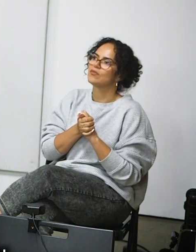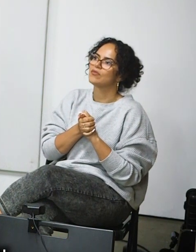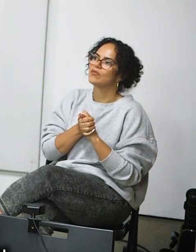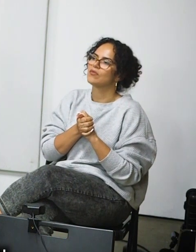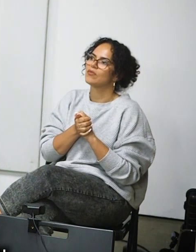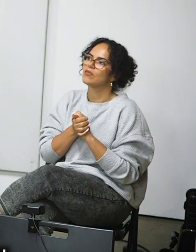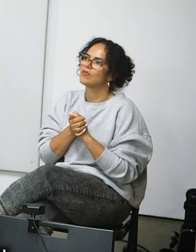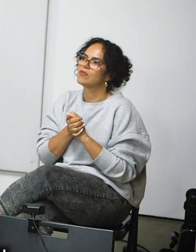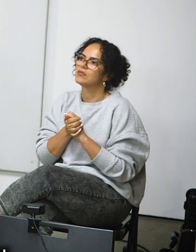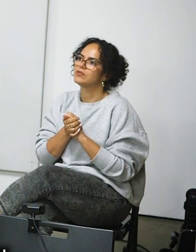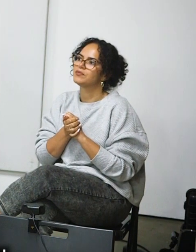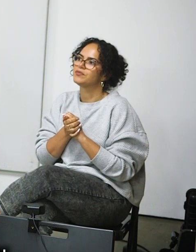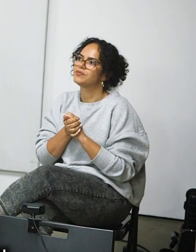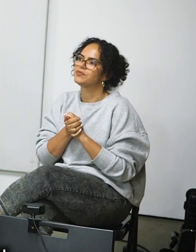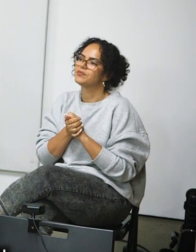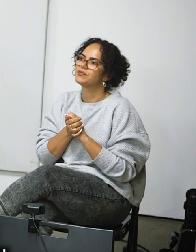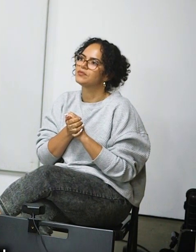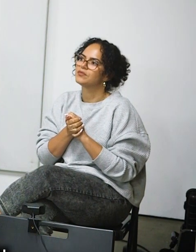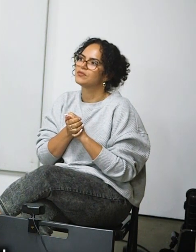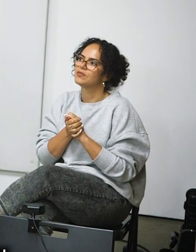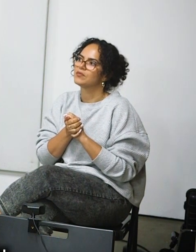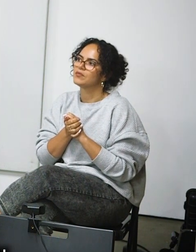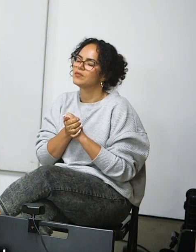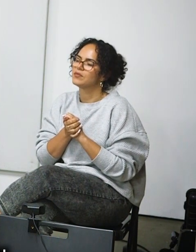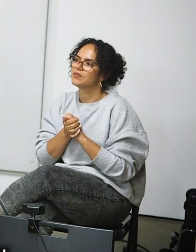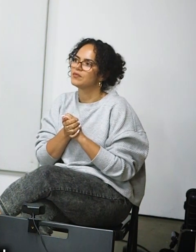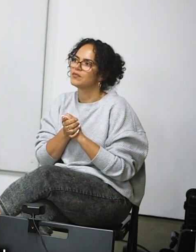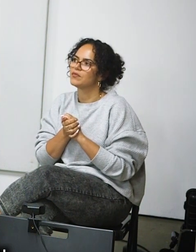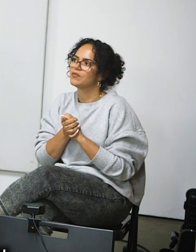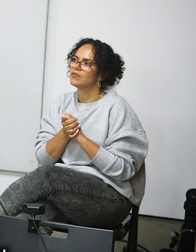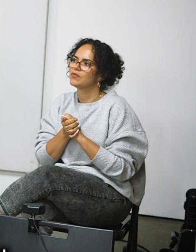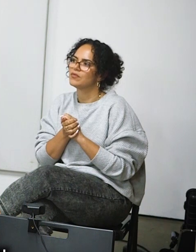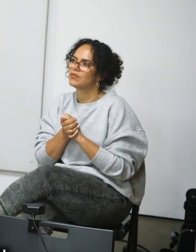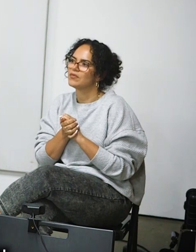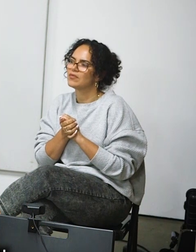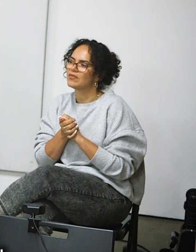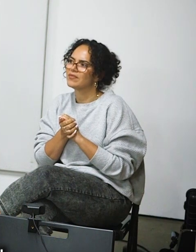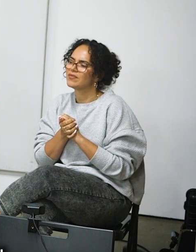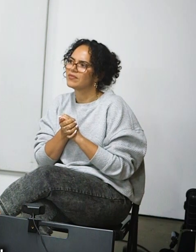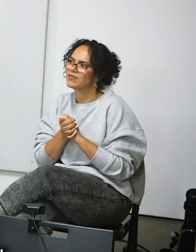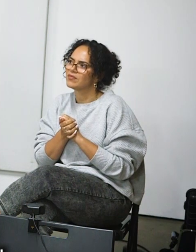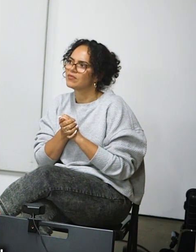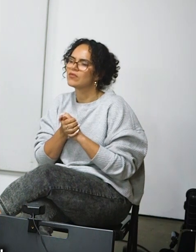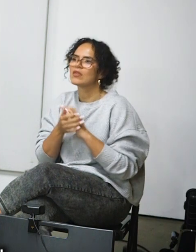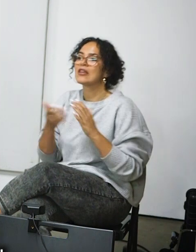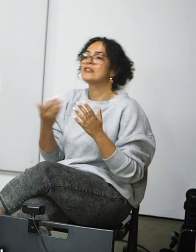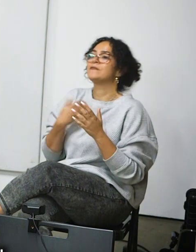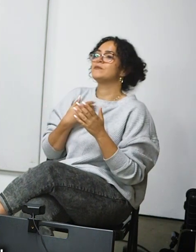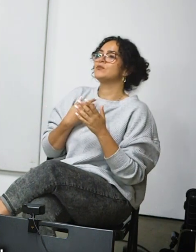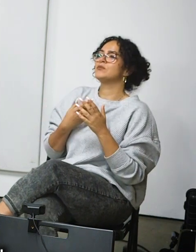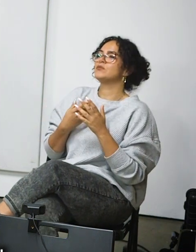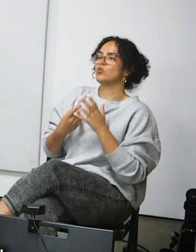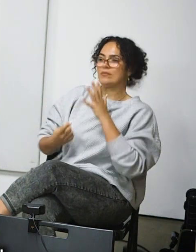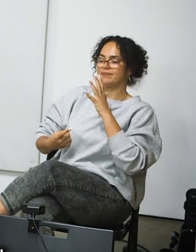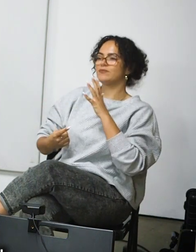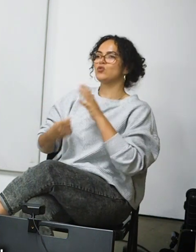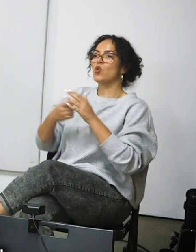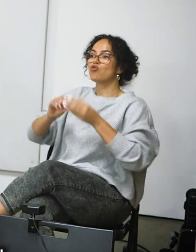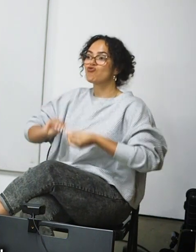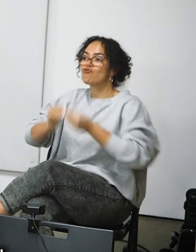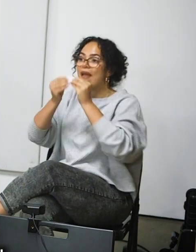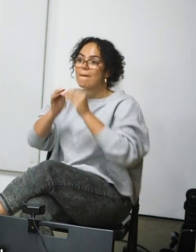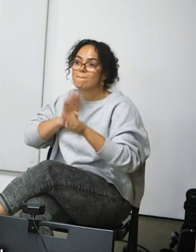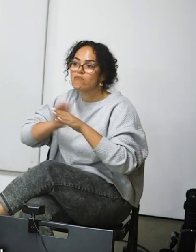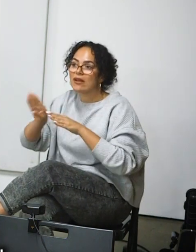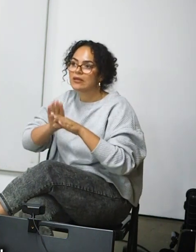alternative? And I think if it's always, you know, if the commission or whatever is always like create a practical resource to use, then